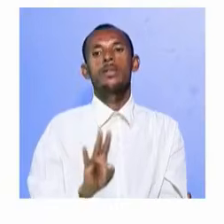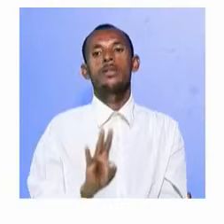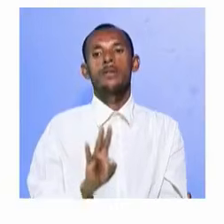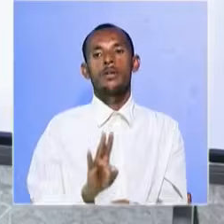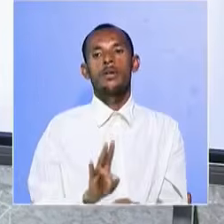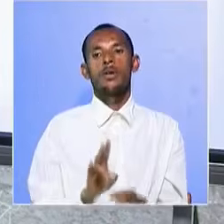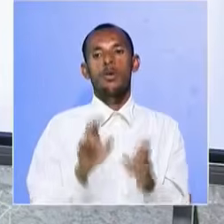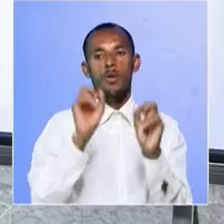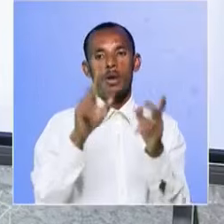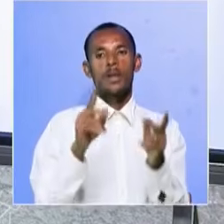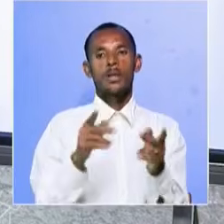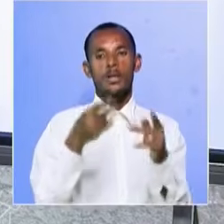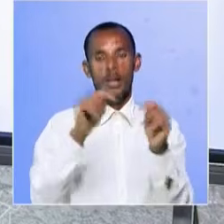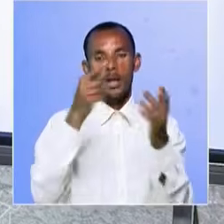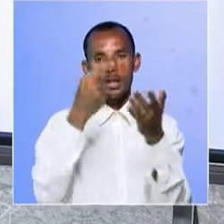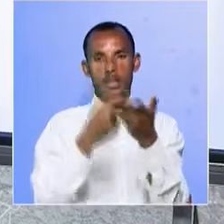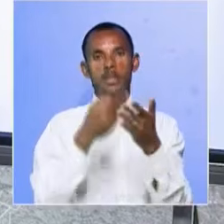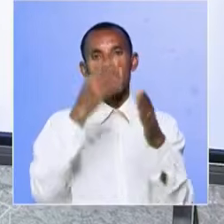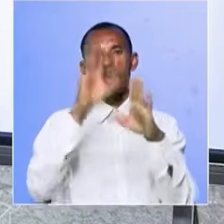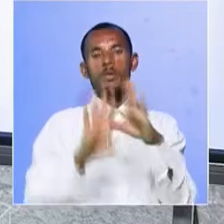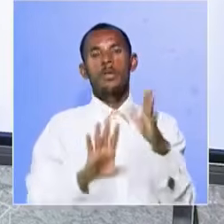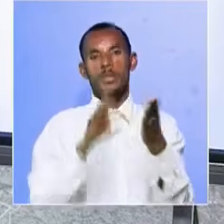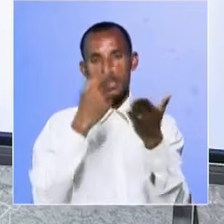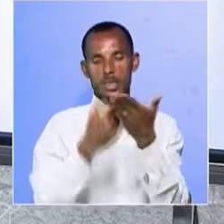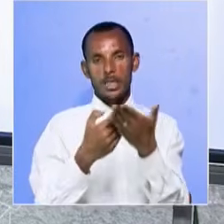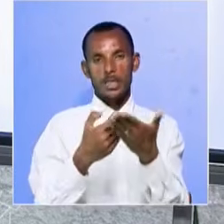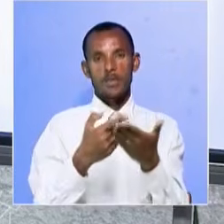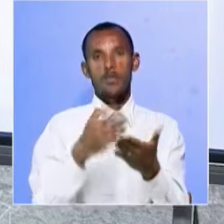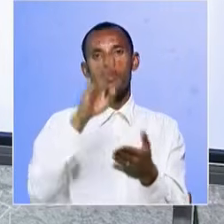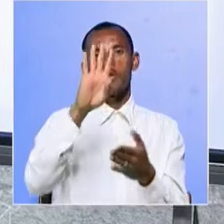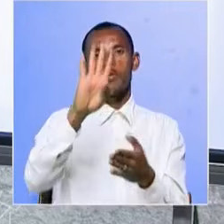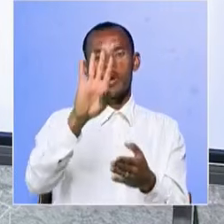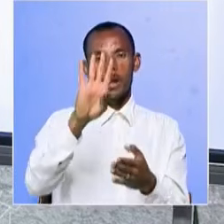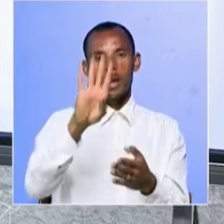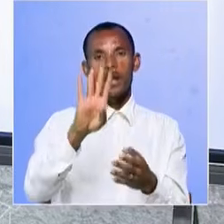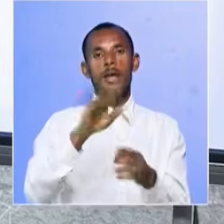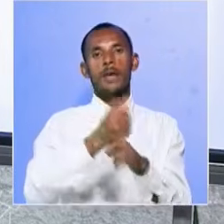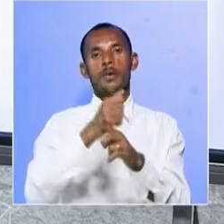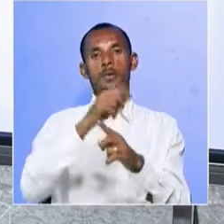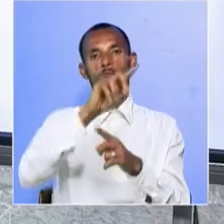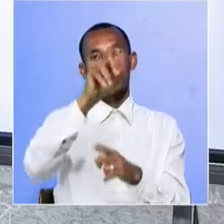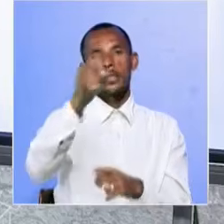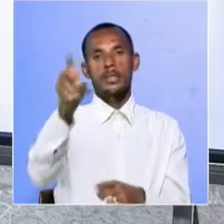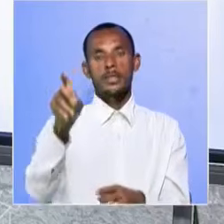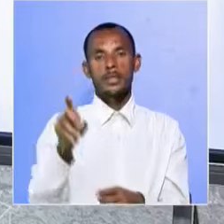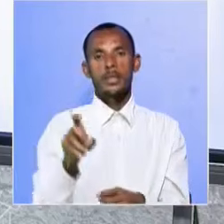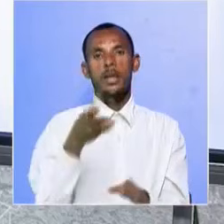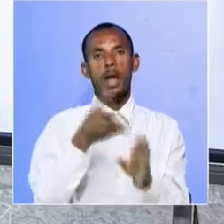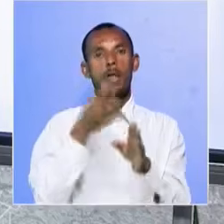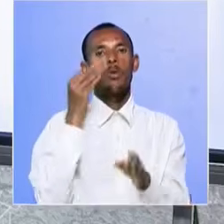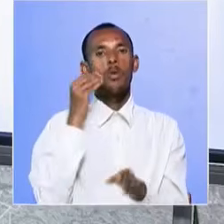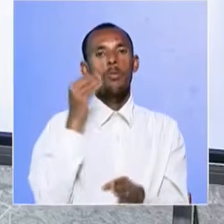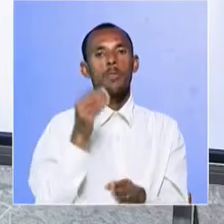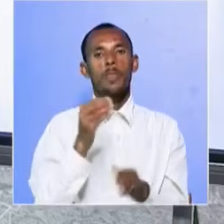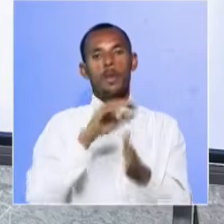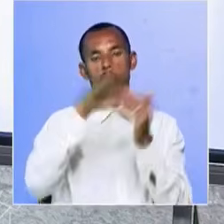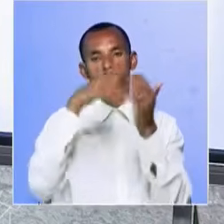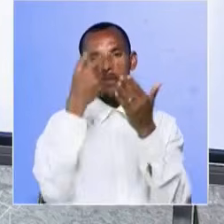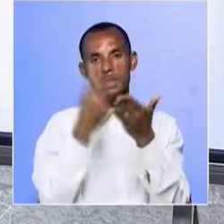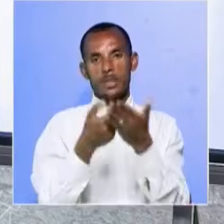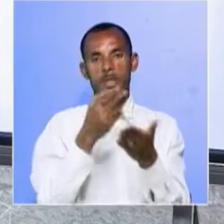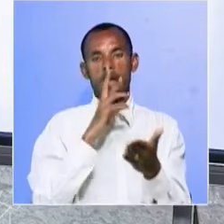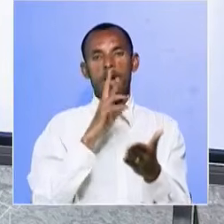Okay, try to evaluate these four questions. All of them